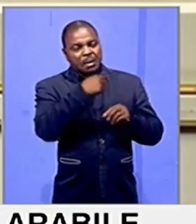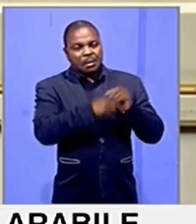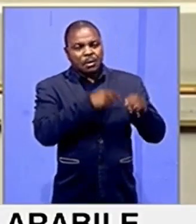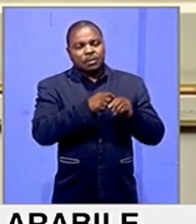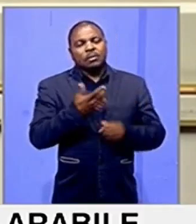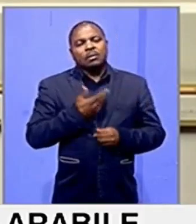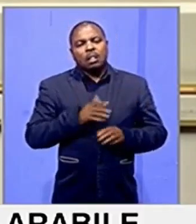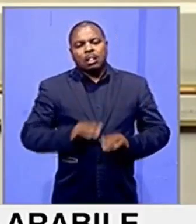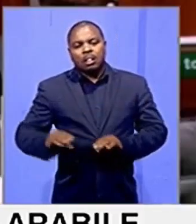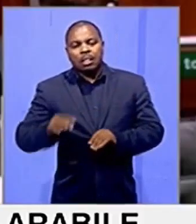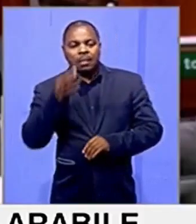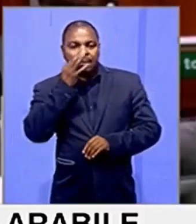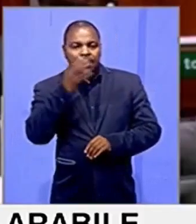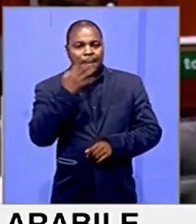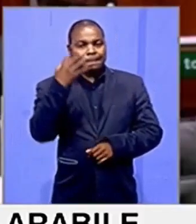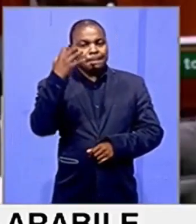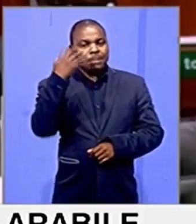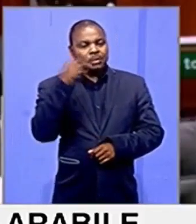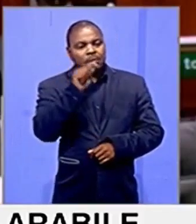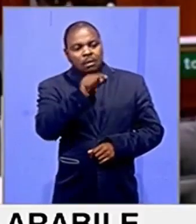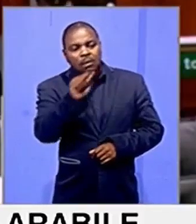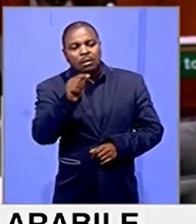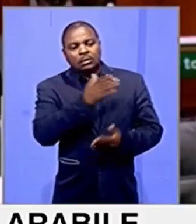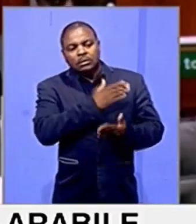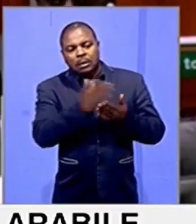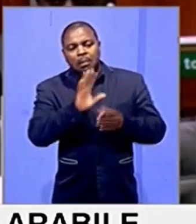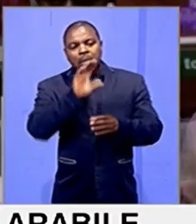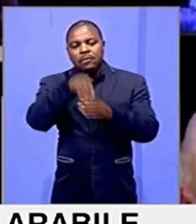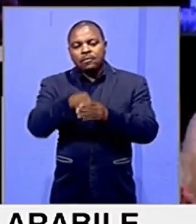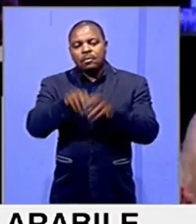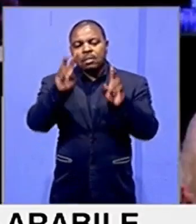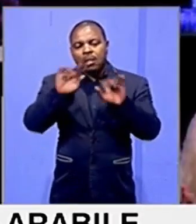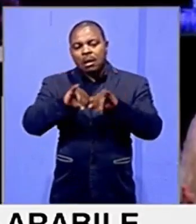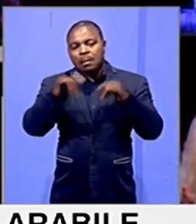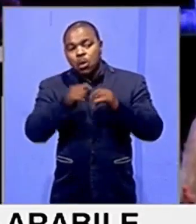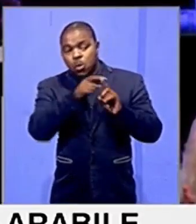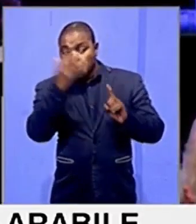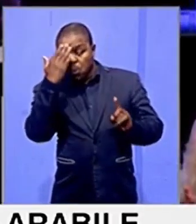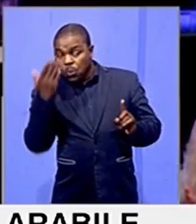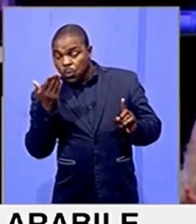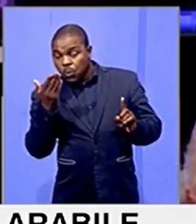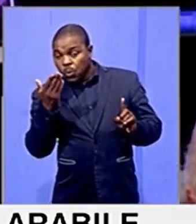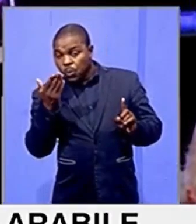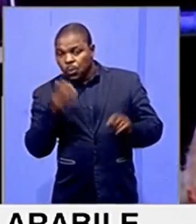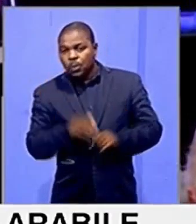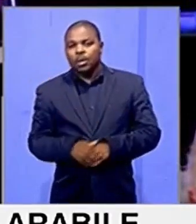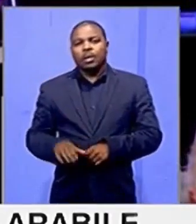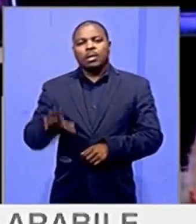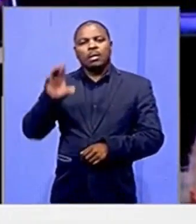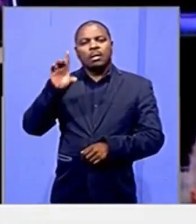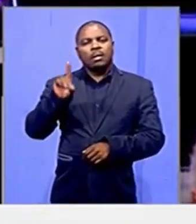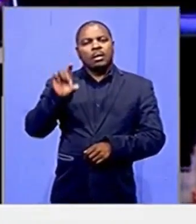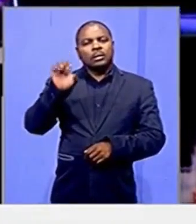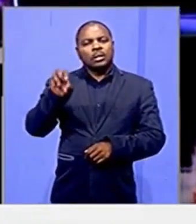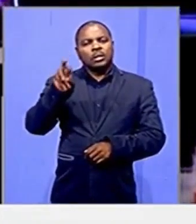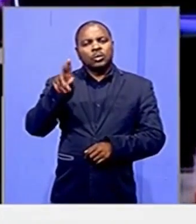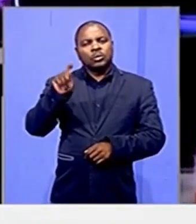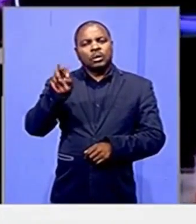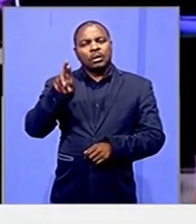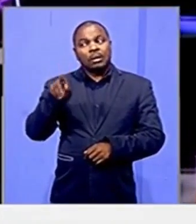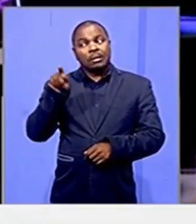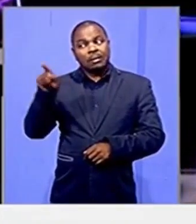tse o tlalewang dinkgalefotha diketsong tsa bonokwane ka hara Eskom. Did Mr. Director ever draw your attention, Mr. President,